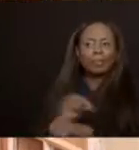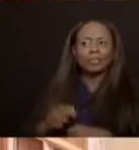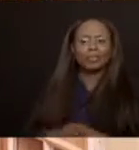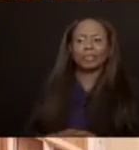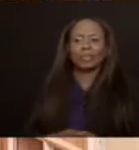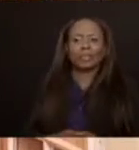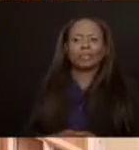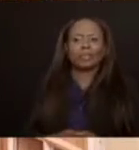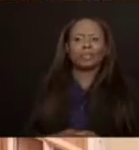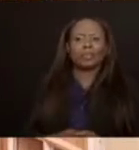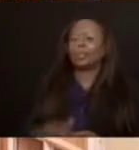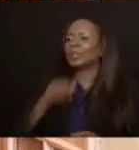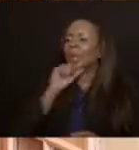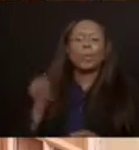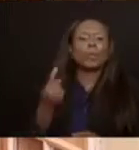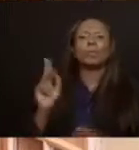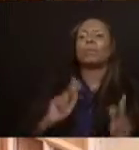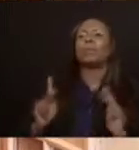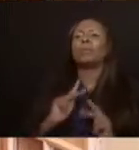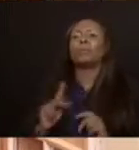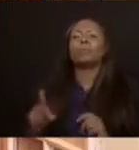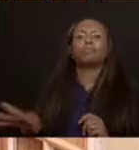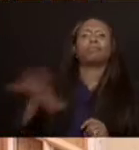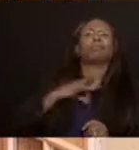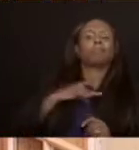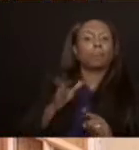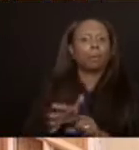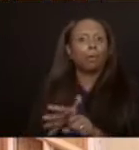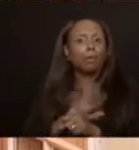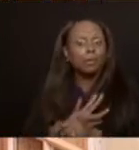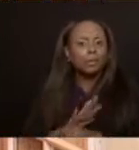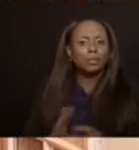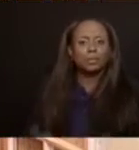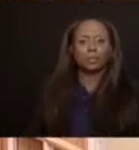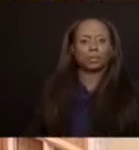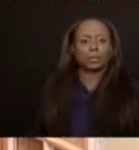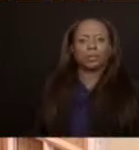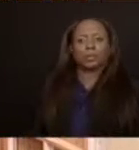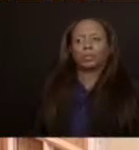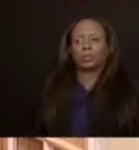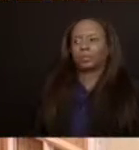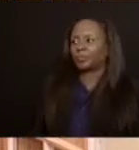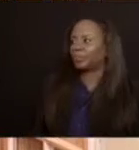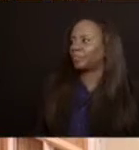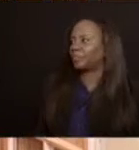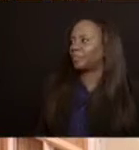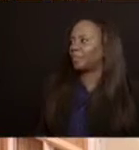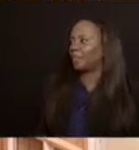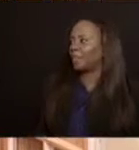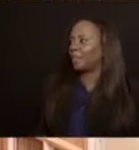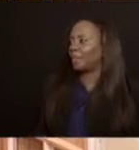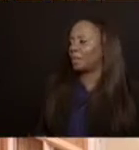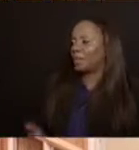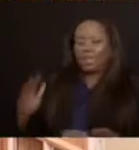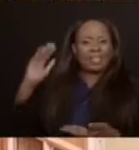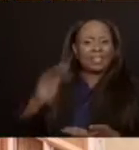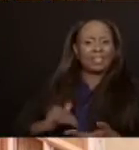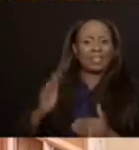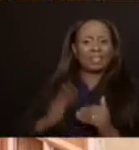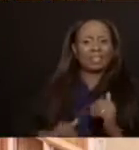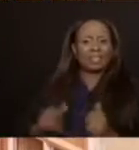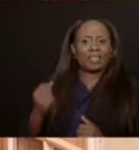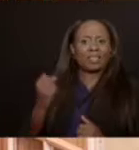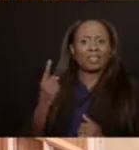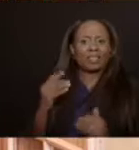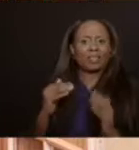who have caught COVID alone, because when you look at the numbers, as I keep saying, it's less than, what? It's less than 11,000 Barbadians that have had